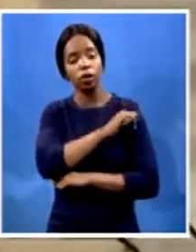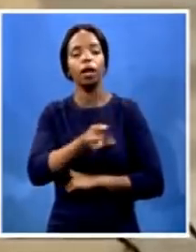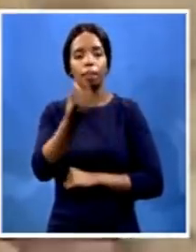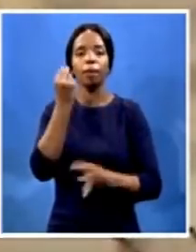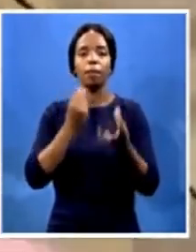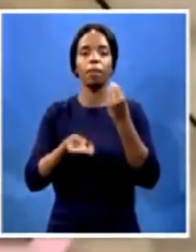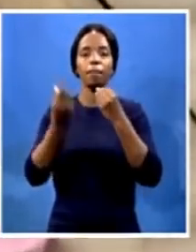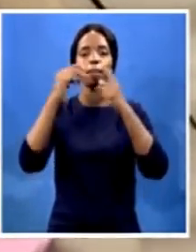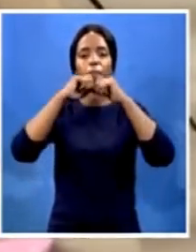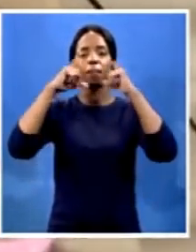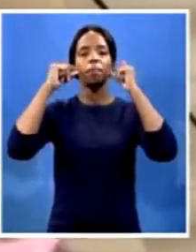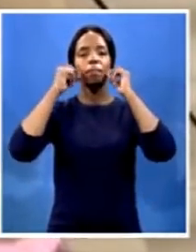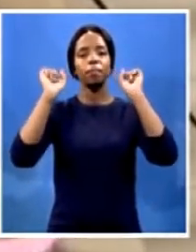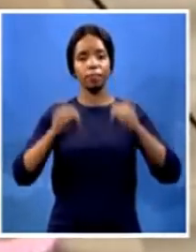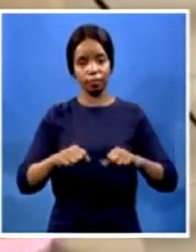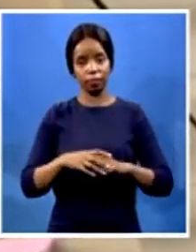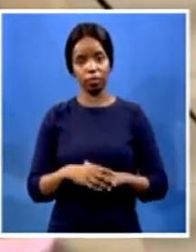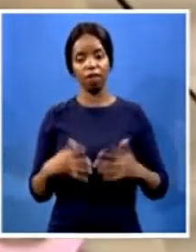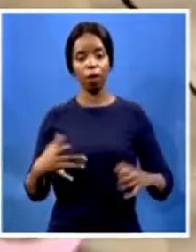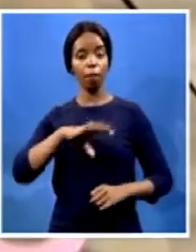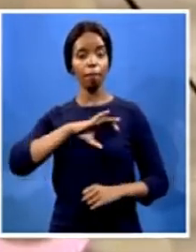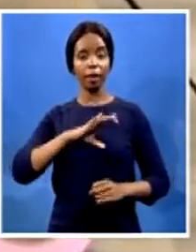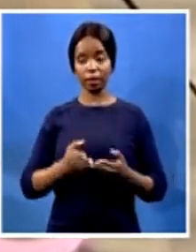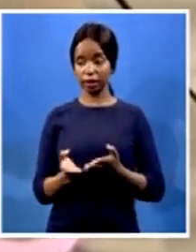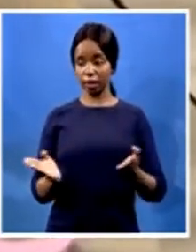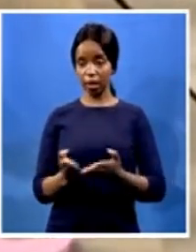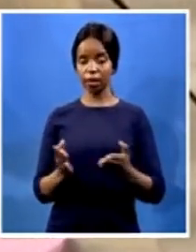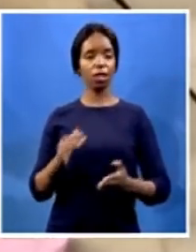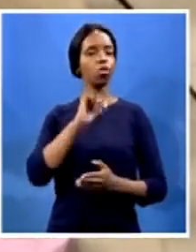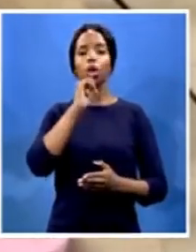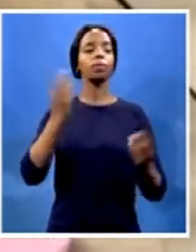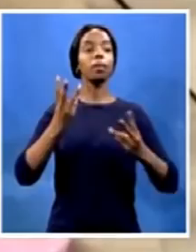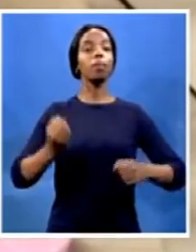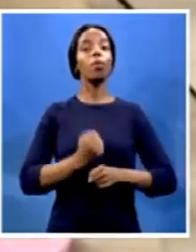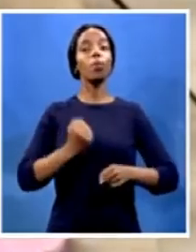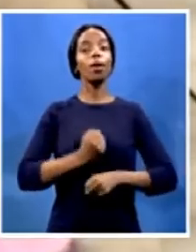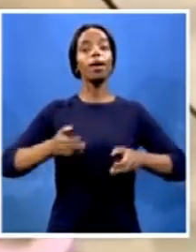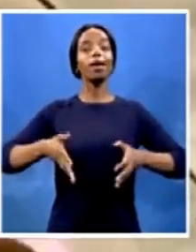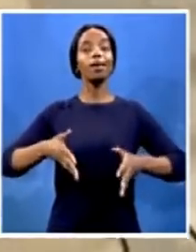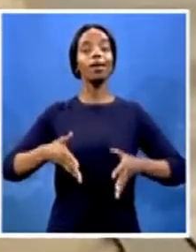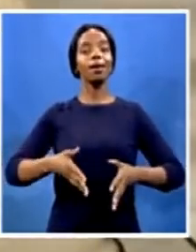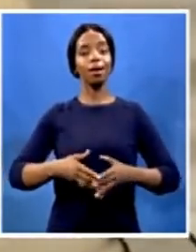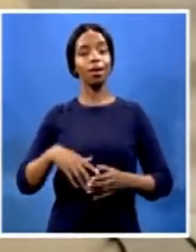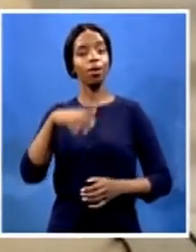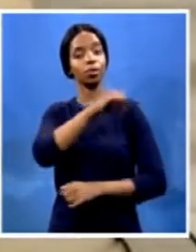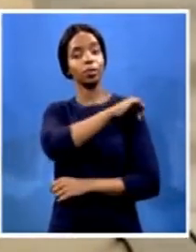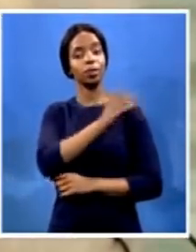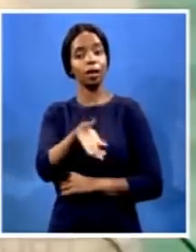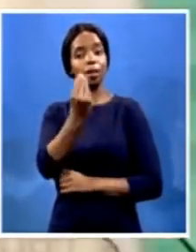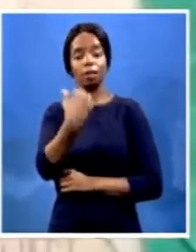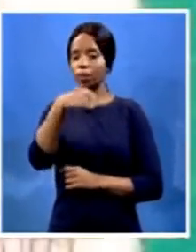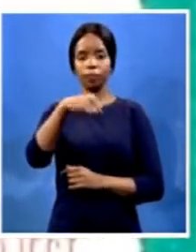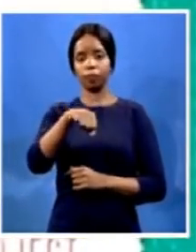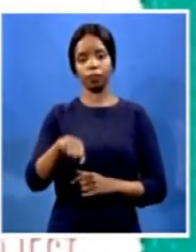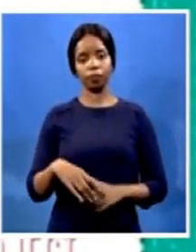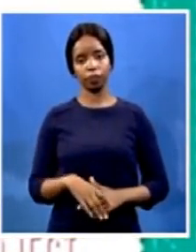not for the hospital workers. Right. And Oh, doctor, do we still have you? Oh,